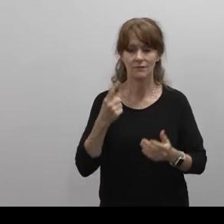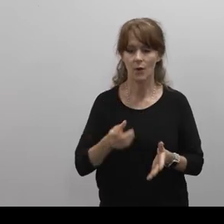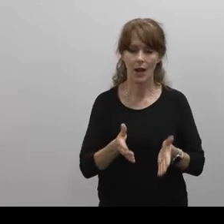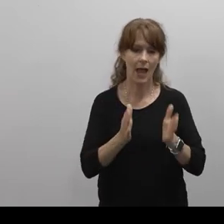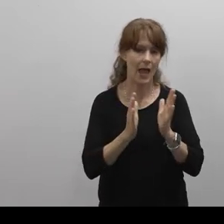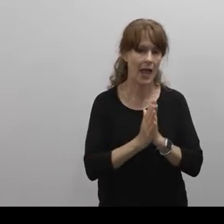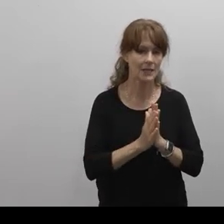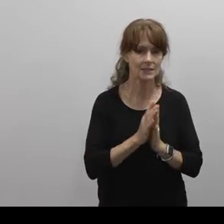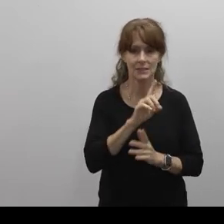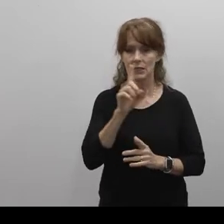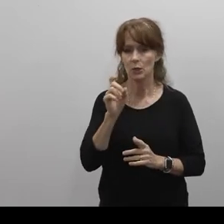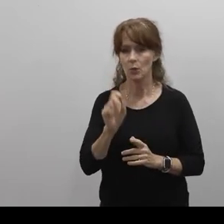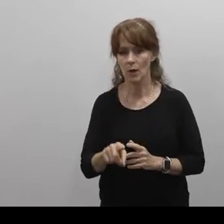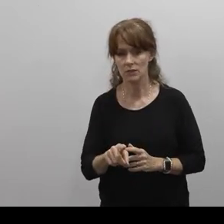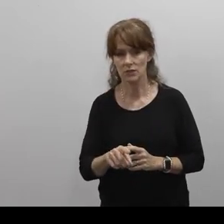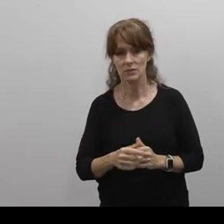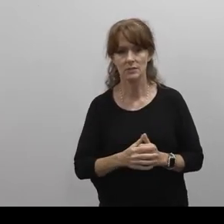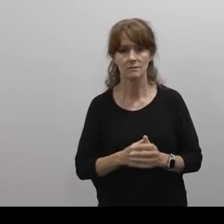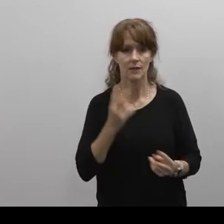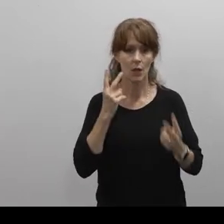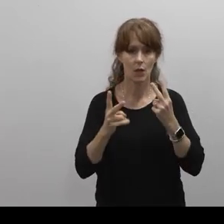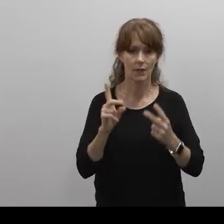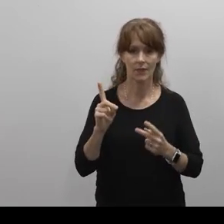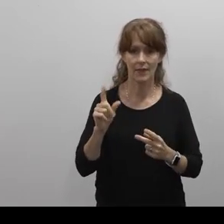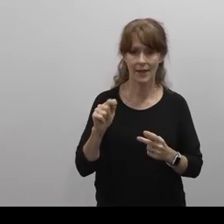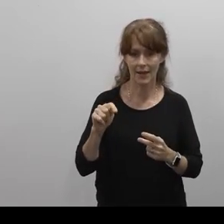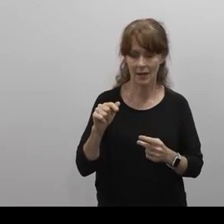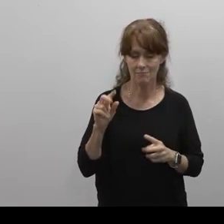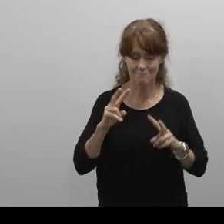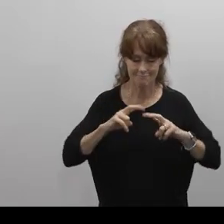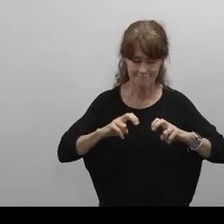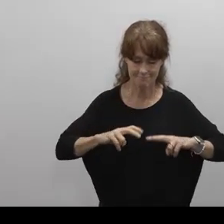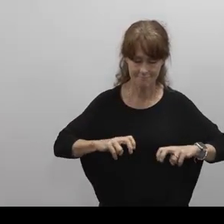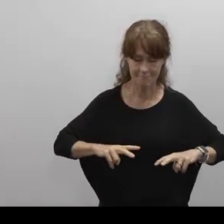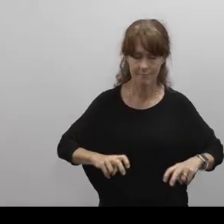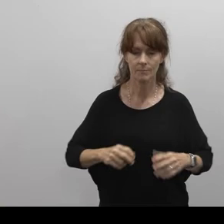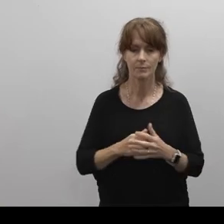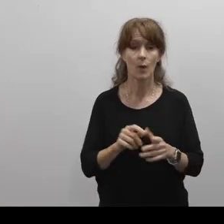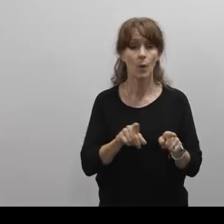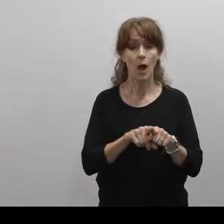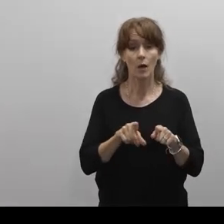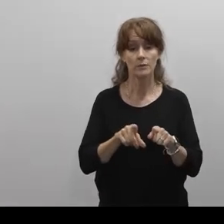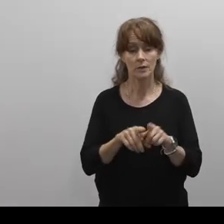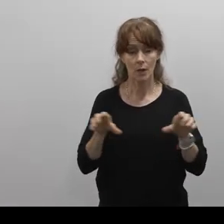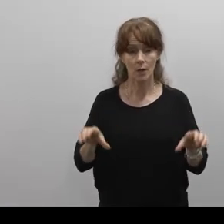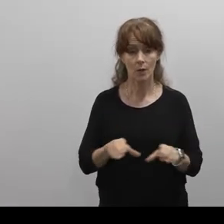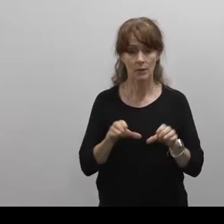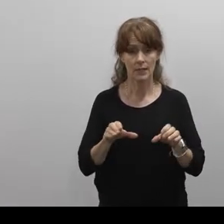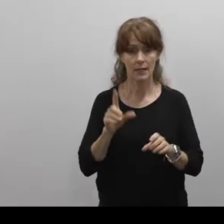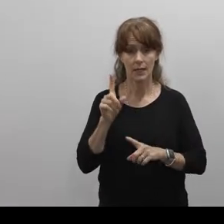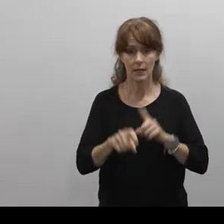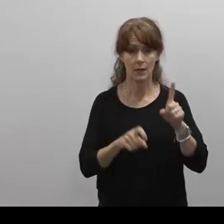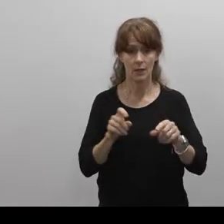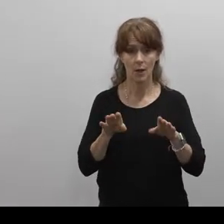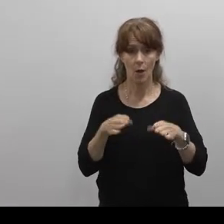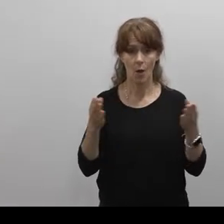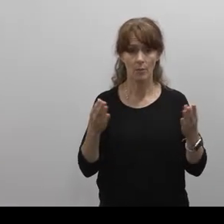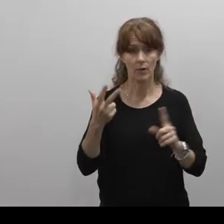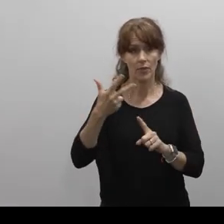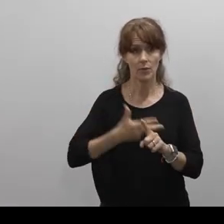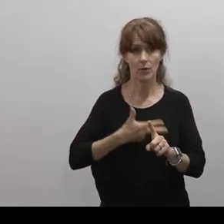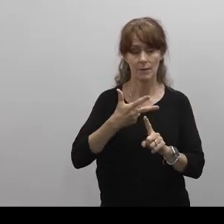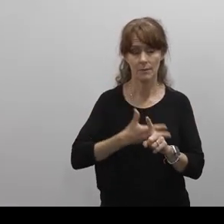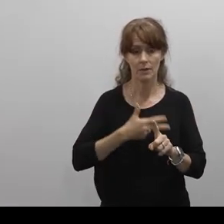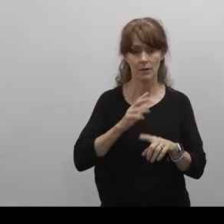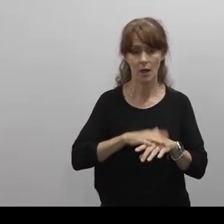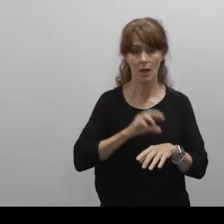asking questions, which we're going to look at the data for. And we also conducted a survey that was open for 3 months on